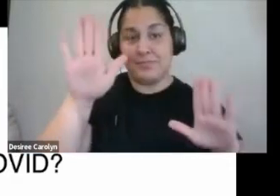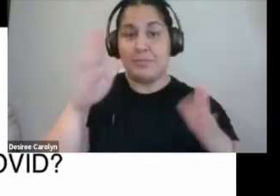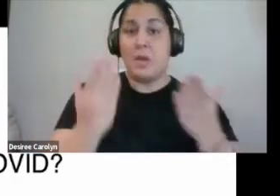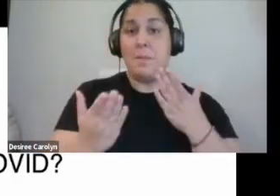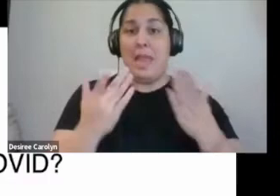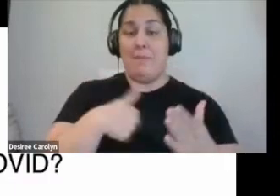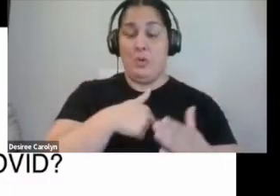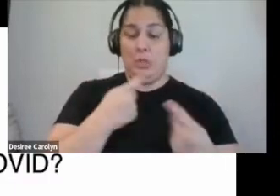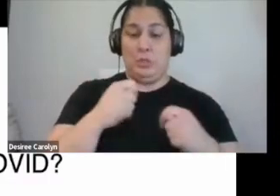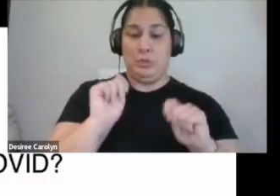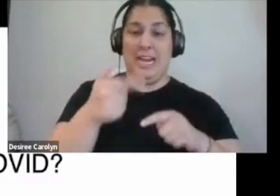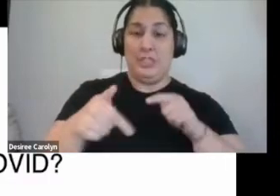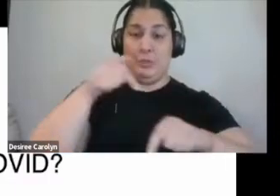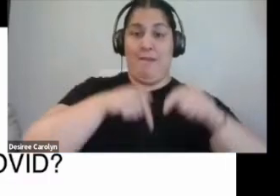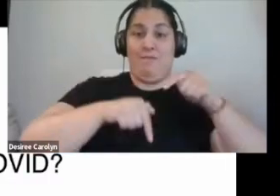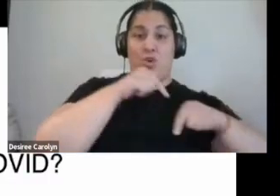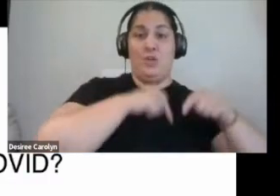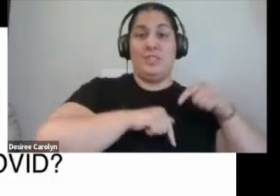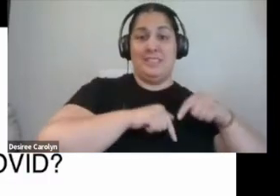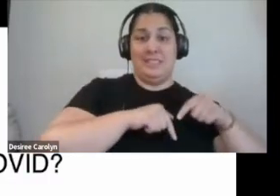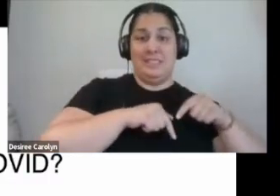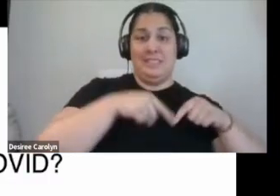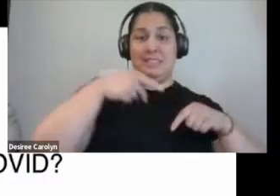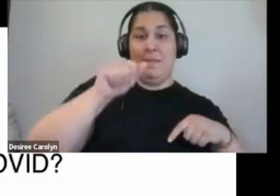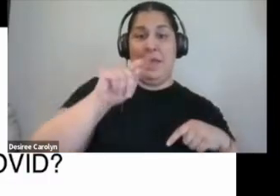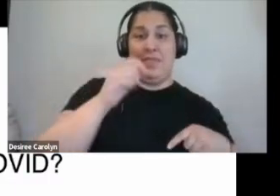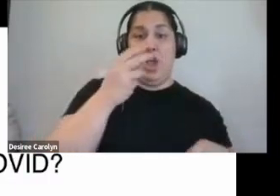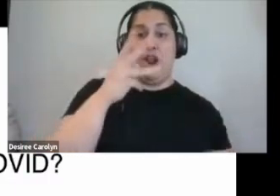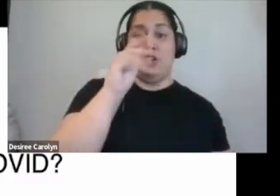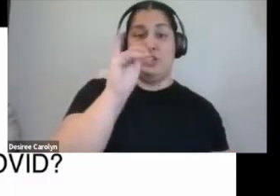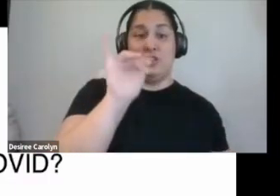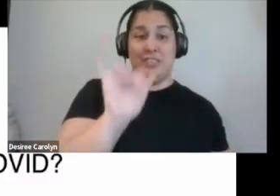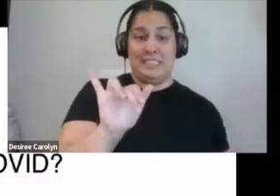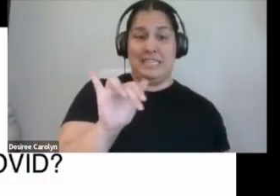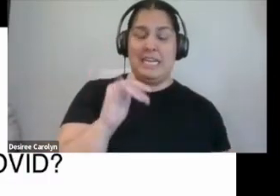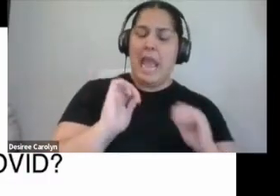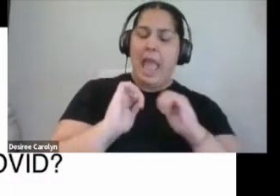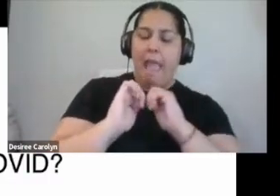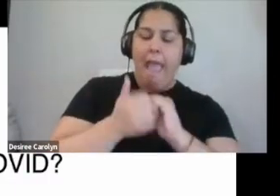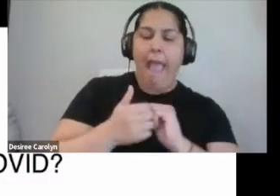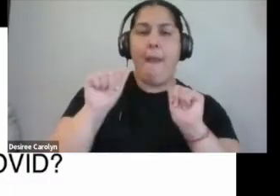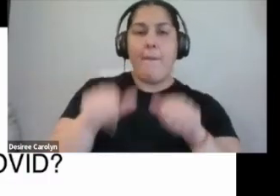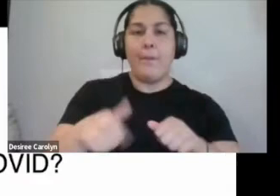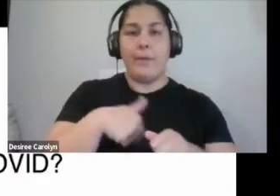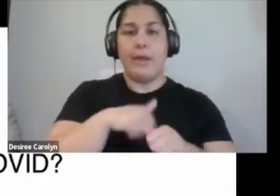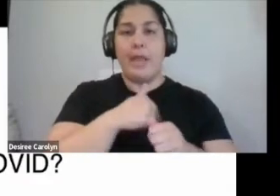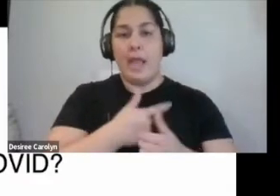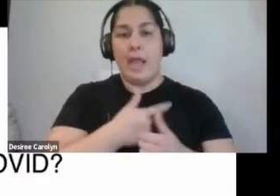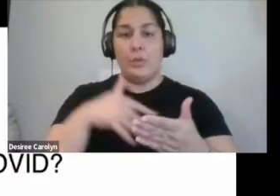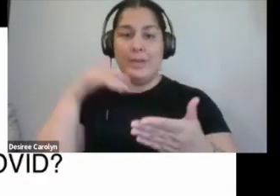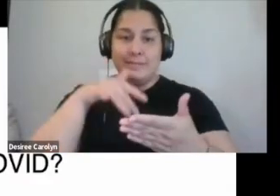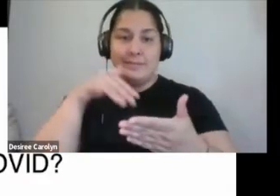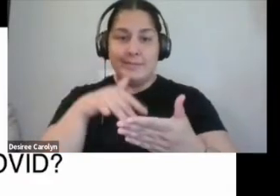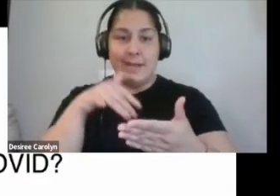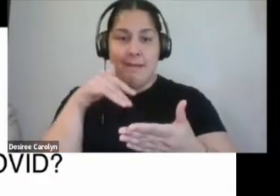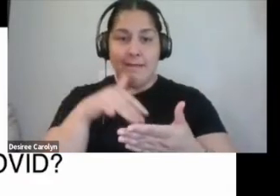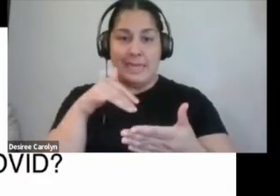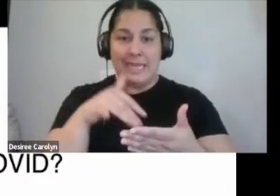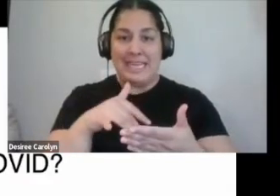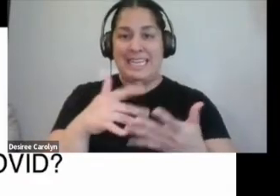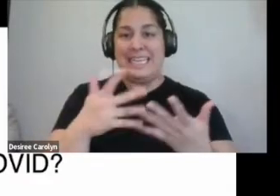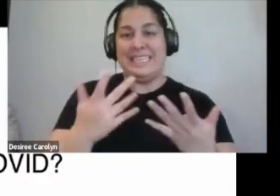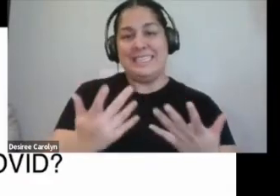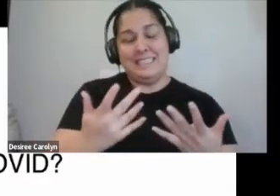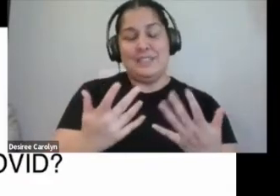How do we actually measure this in studies? There's a lot of resistance on the part of study funders and